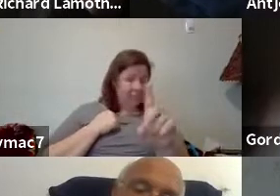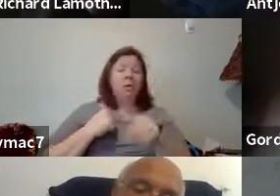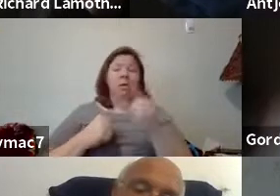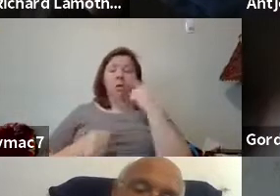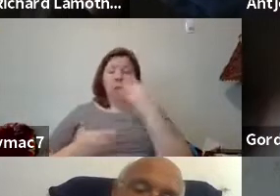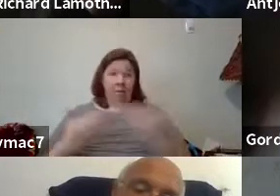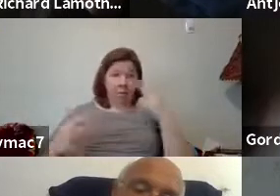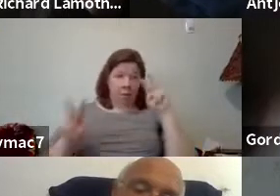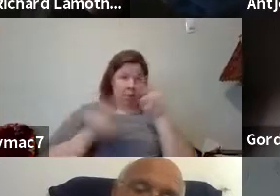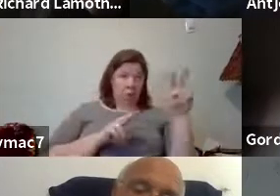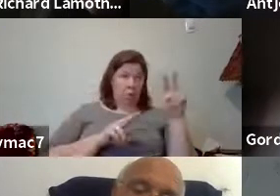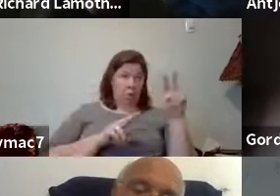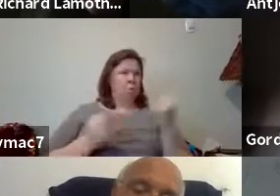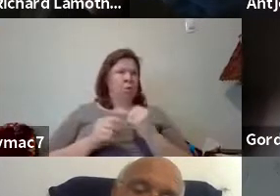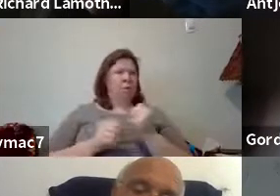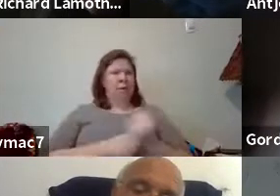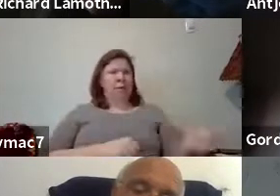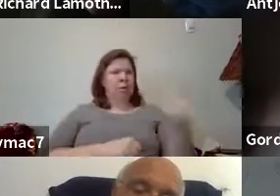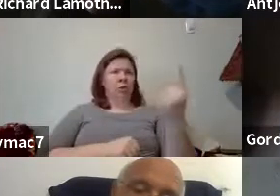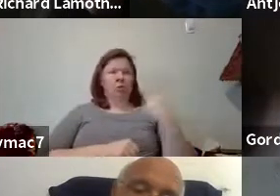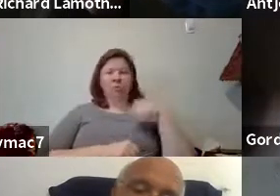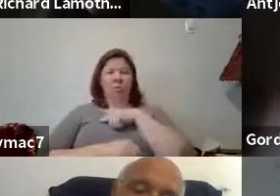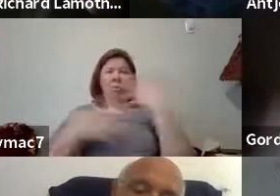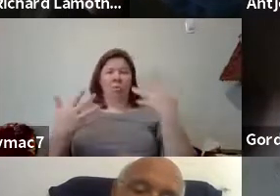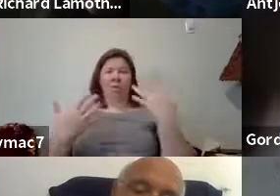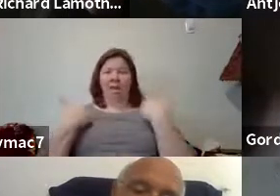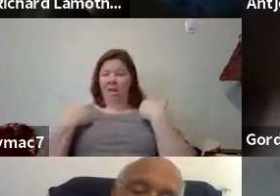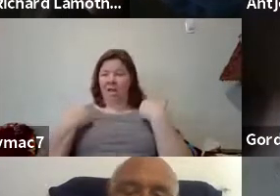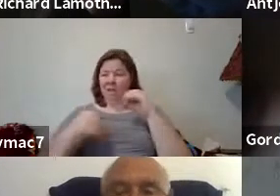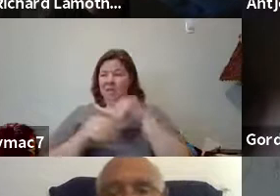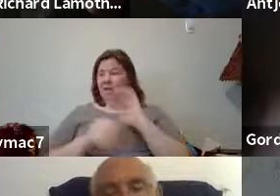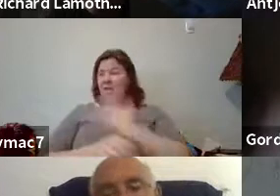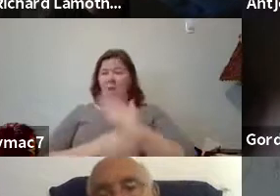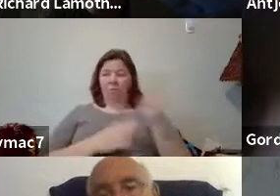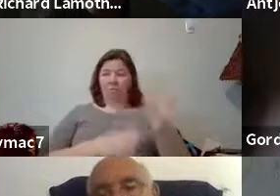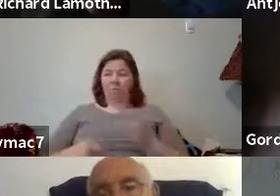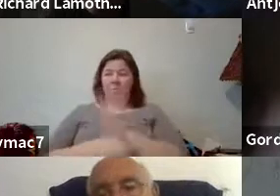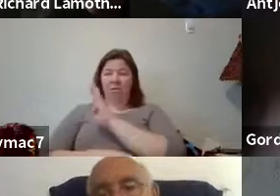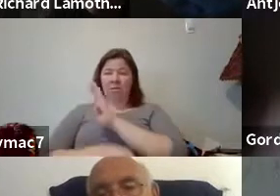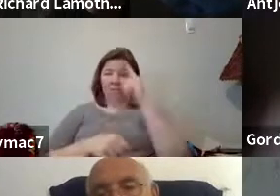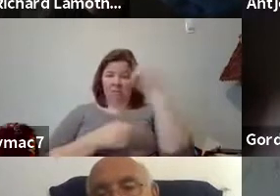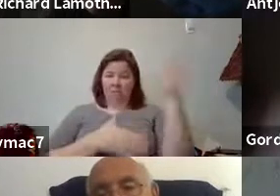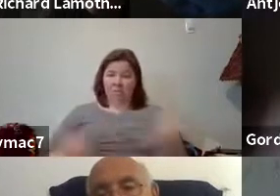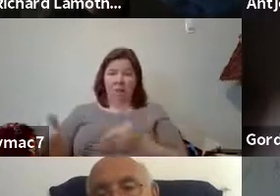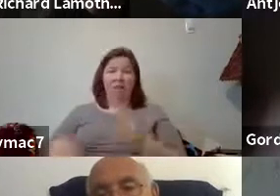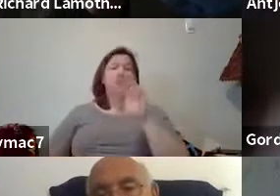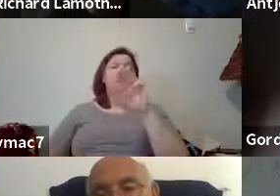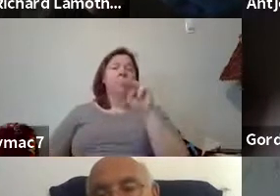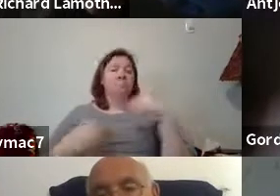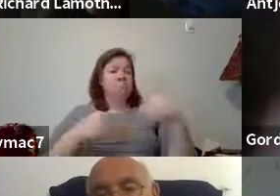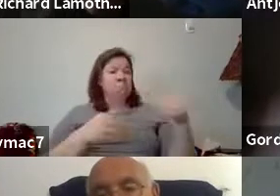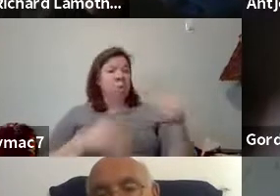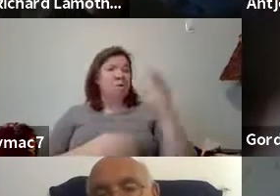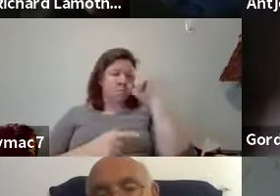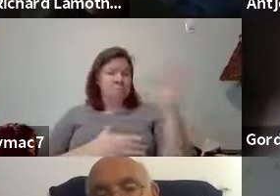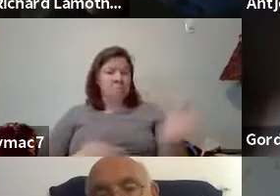into doing next year. And we've already got all those wrapped up in our business plan, our marketing plan, our compensation